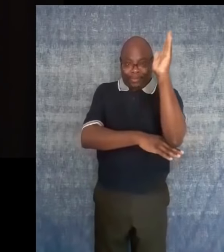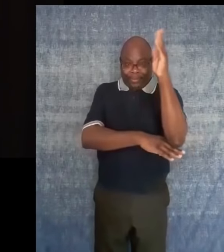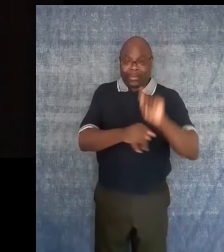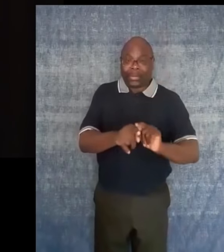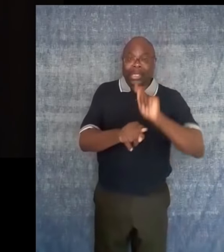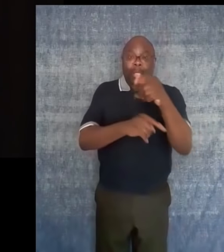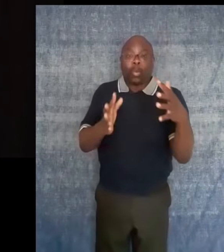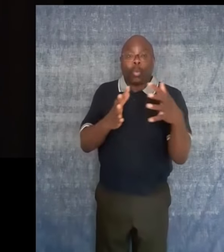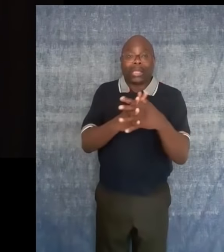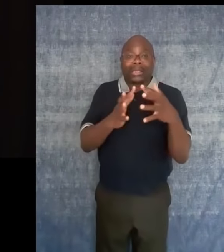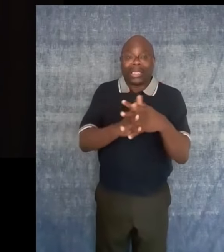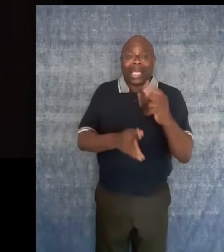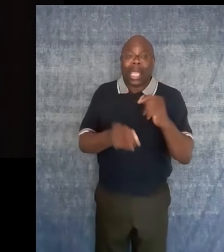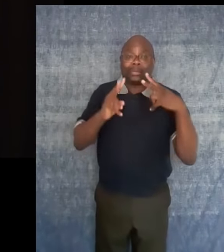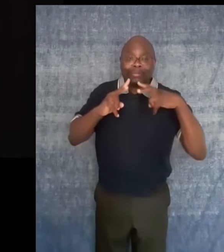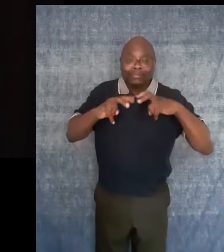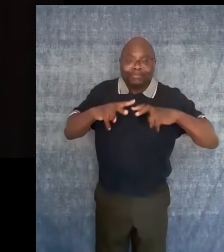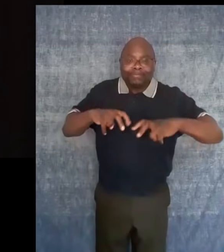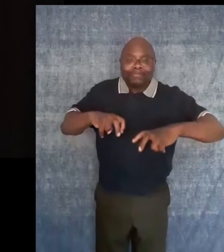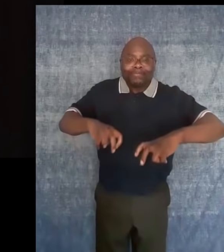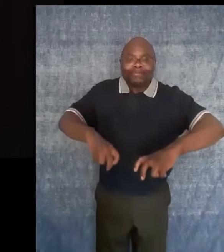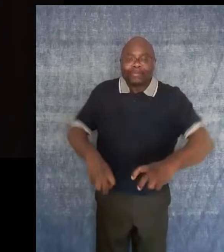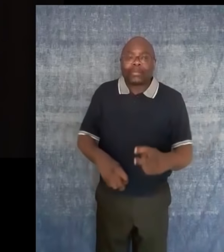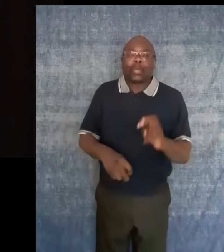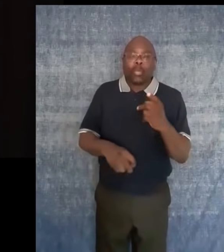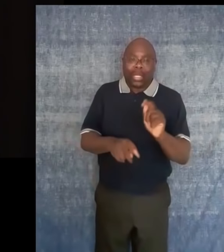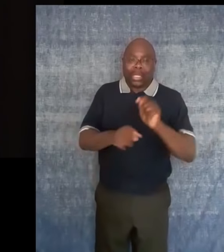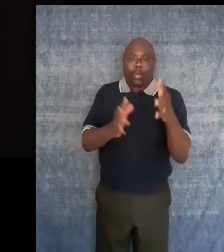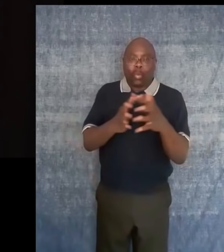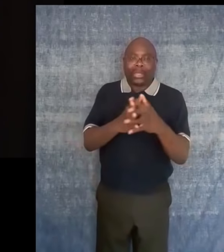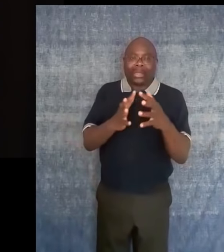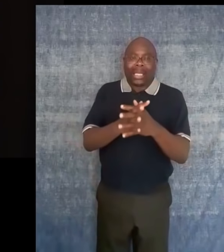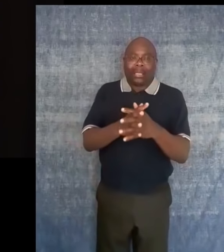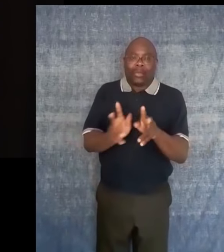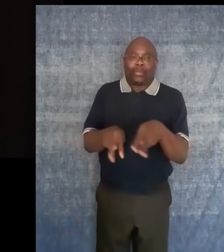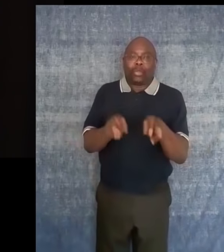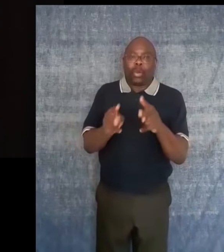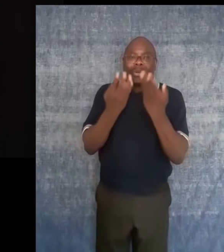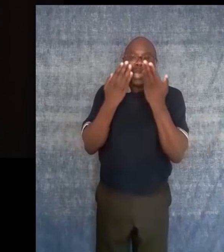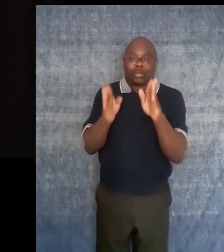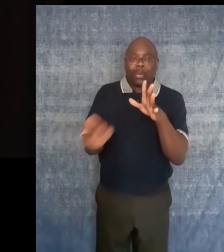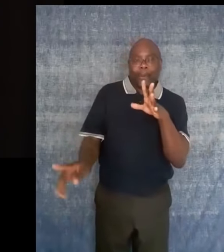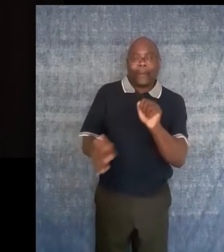to explore that a bit further, then tune in when it's put out later onto Facebook.